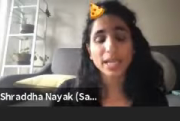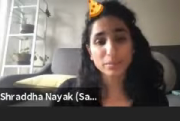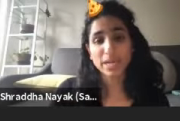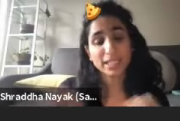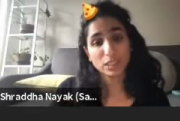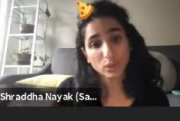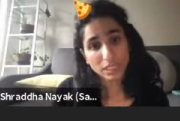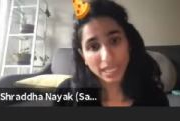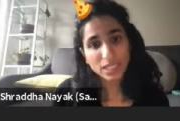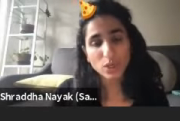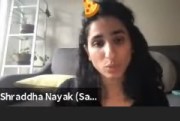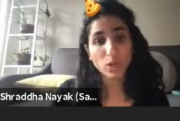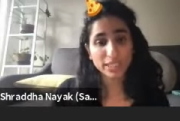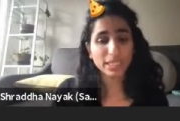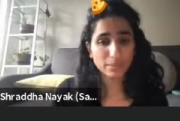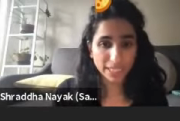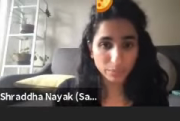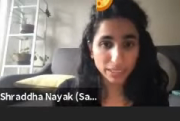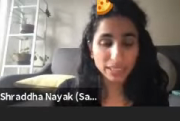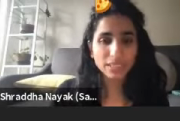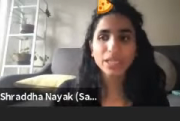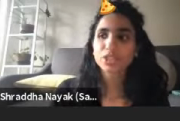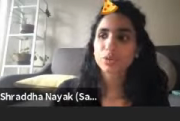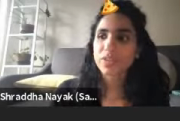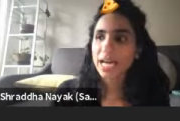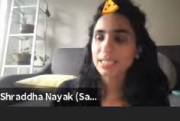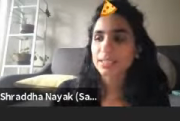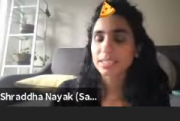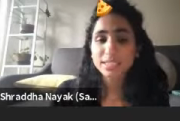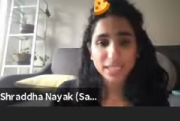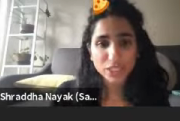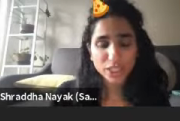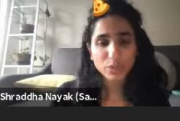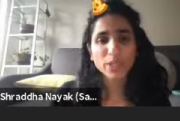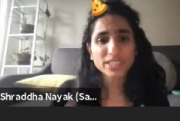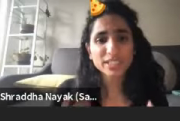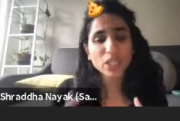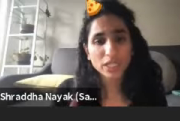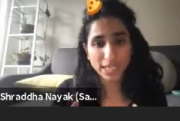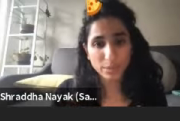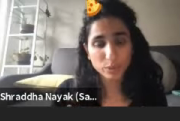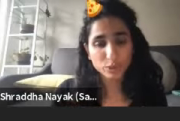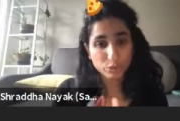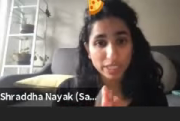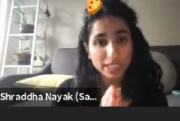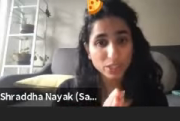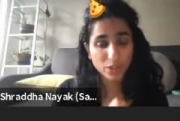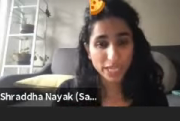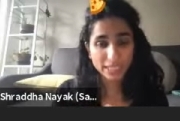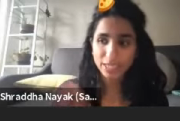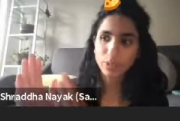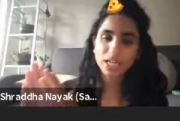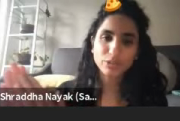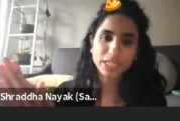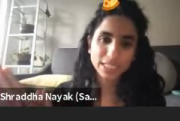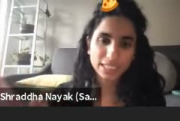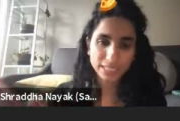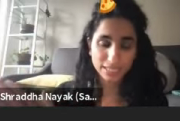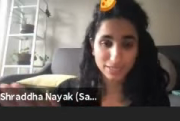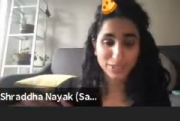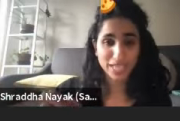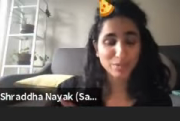what it might look like or what it might be. So that distinction, we're still not able to really create. Like, we can't